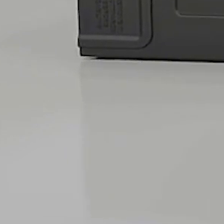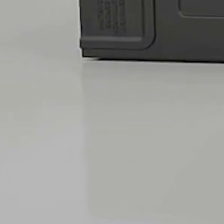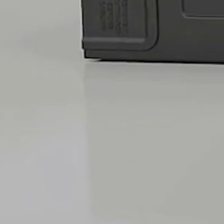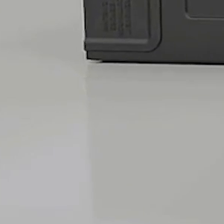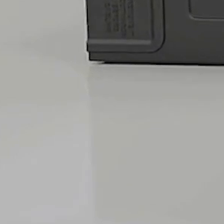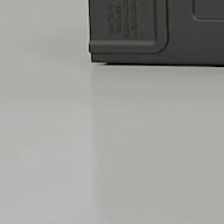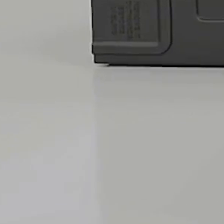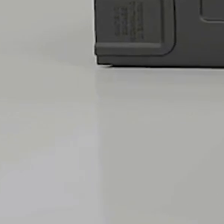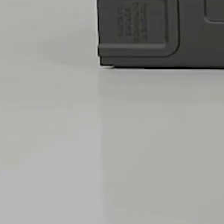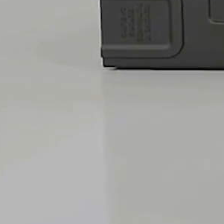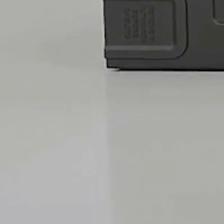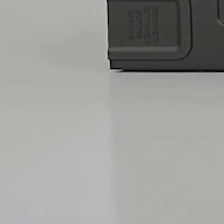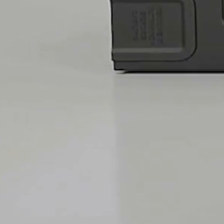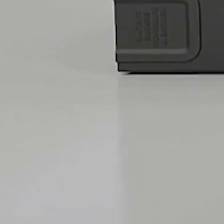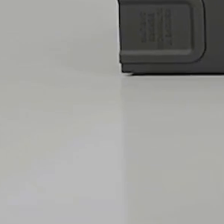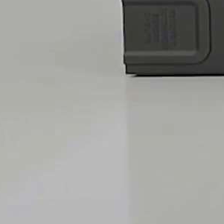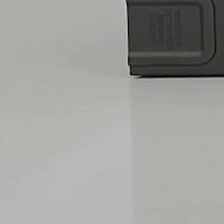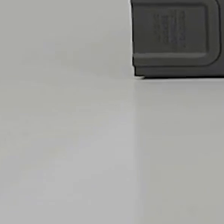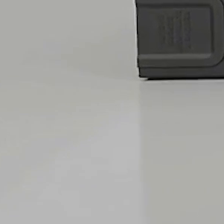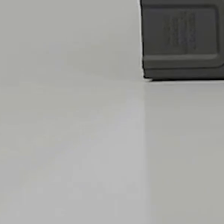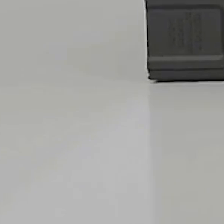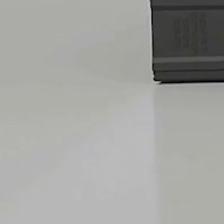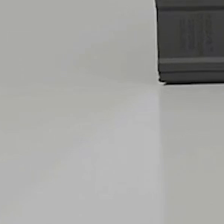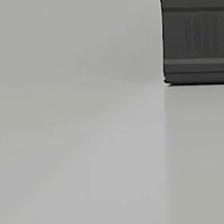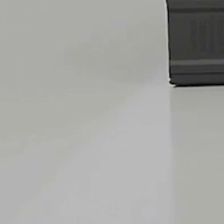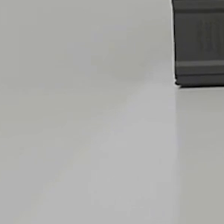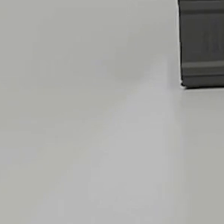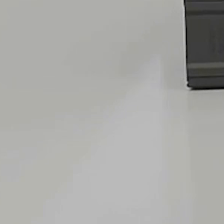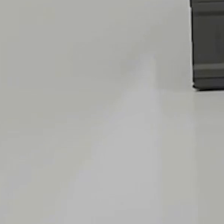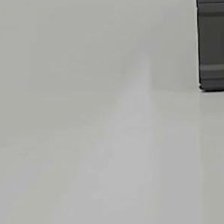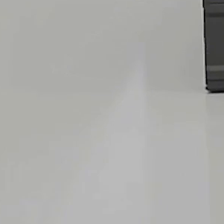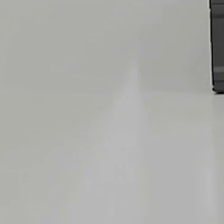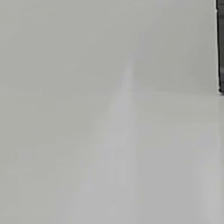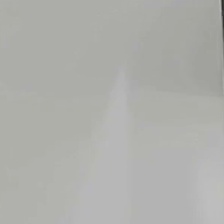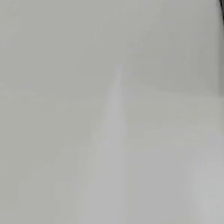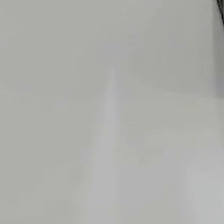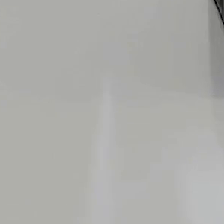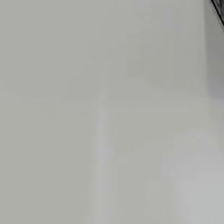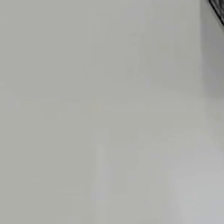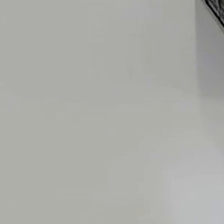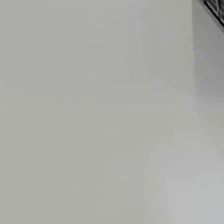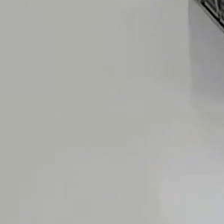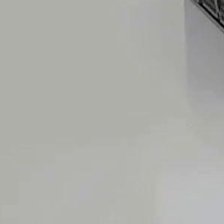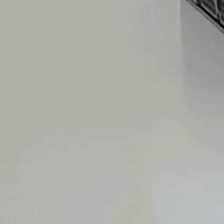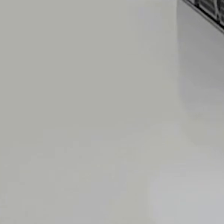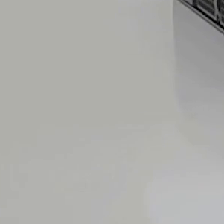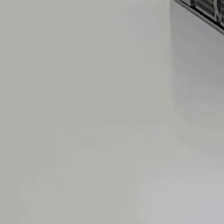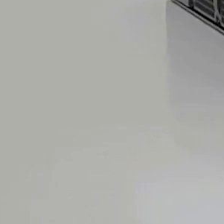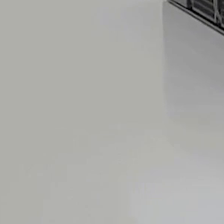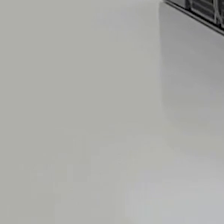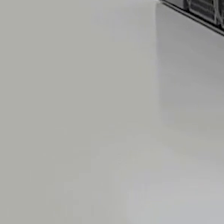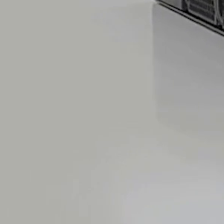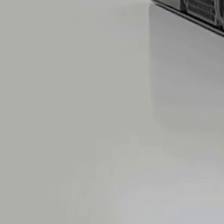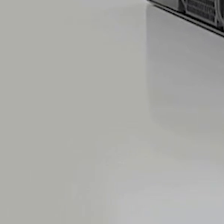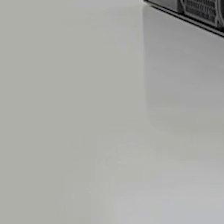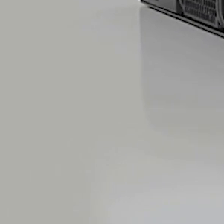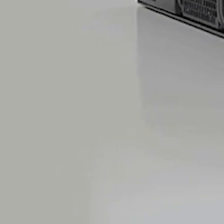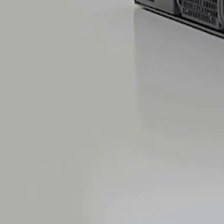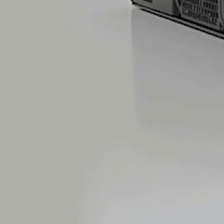broadband and high integration, 48 terabit per fiber, which is sufficient for the next 5 years, and intelligent